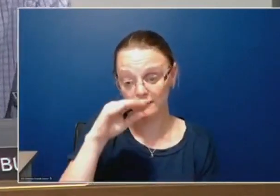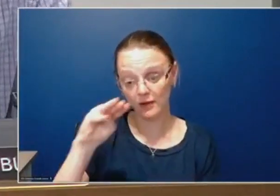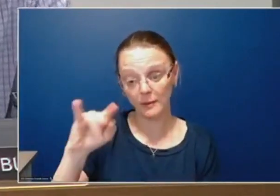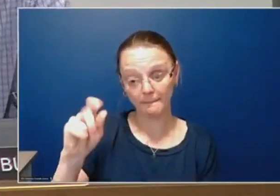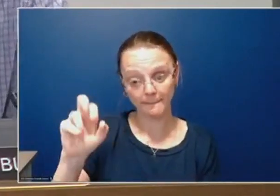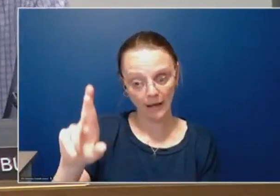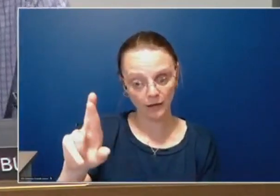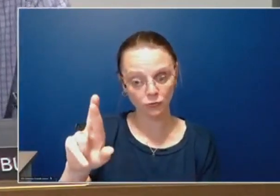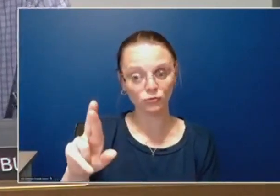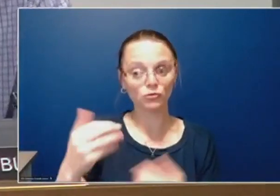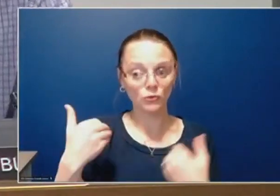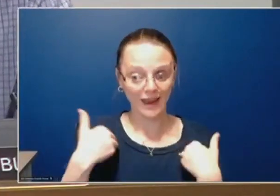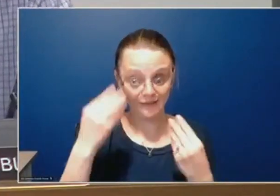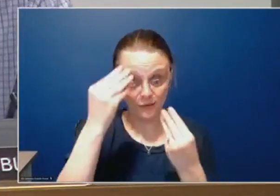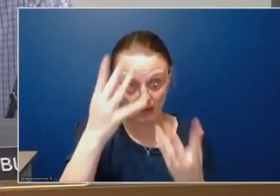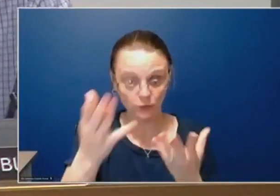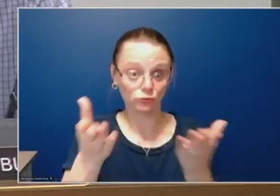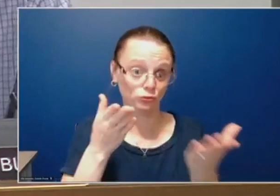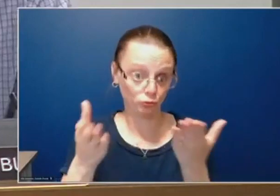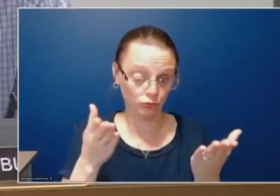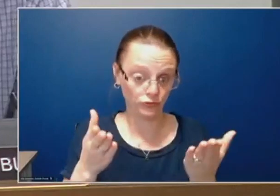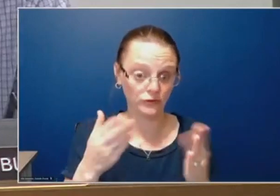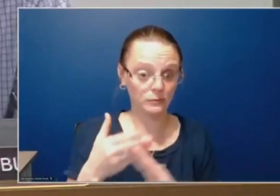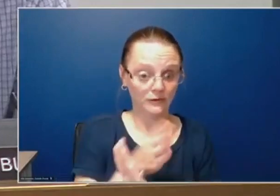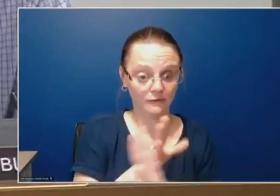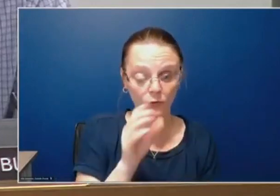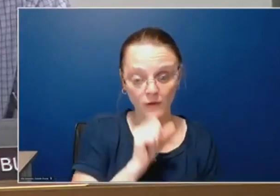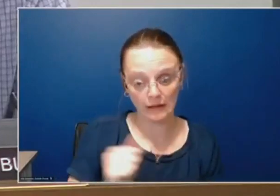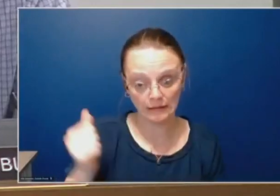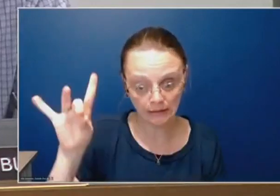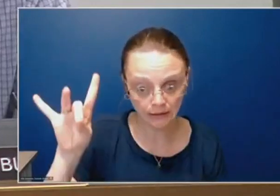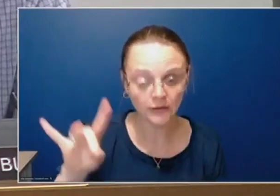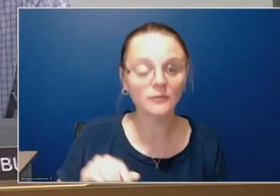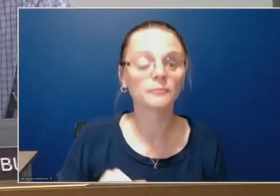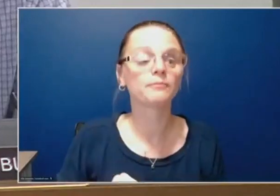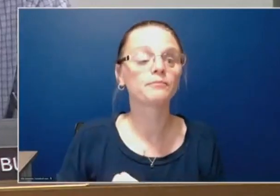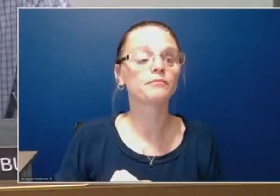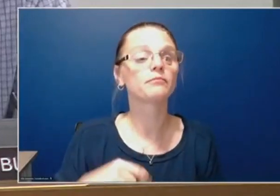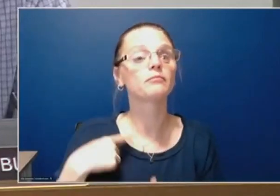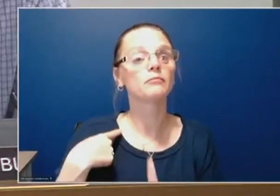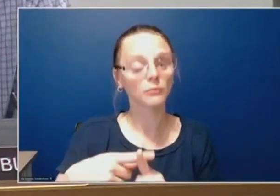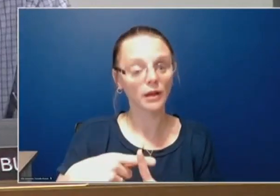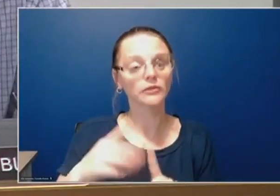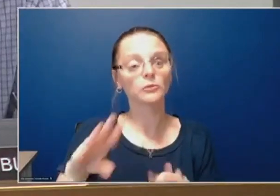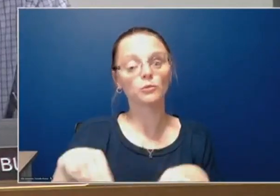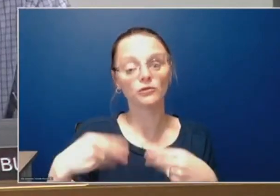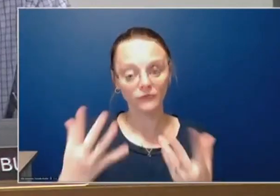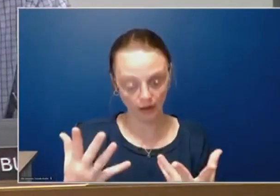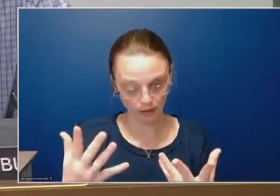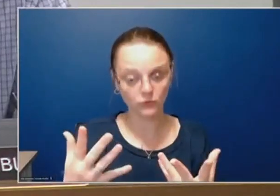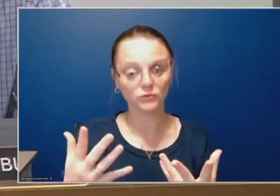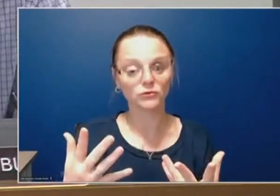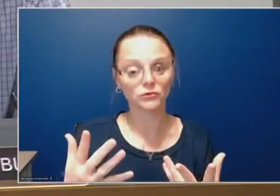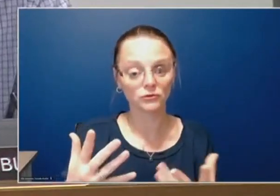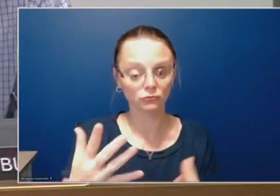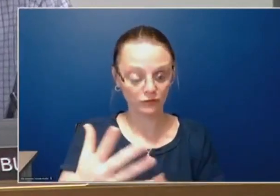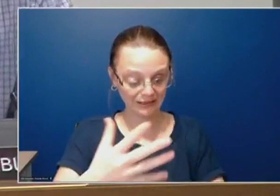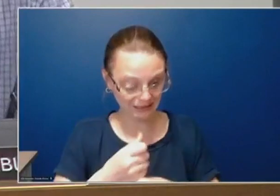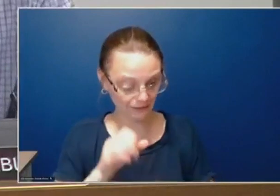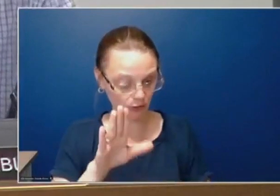health information and services, and the prohibition against providers disclosing the receipt of the information of those